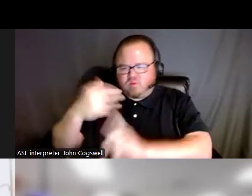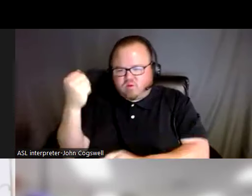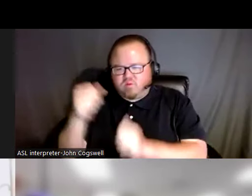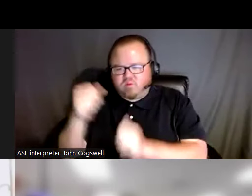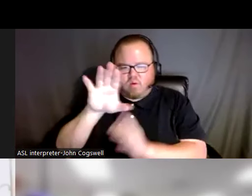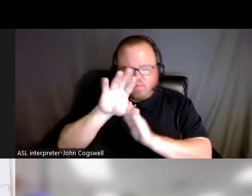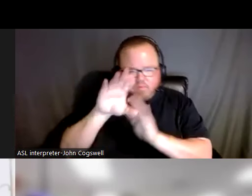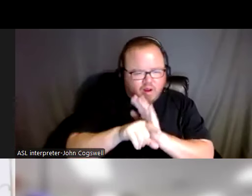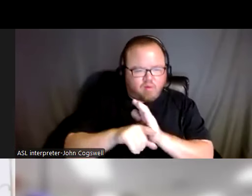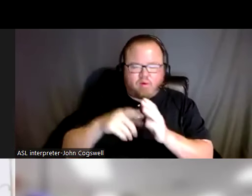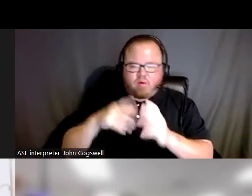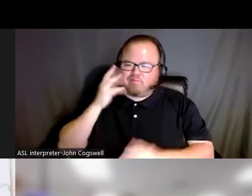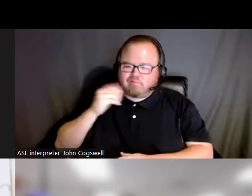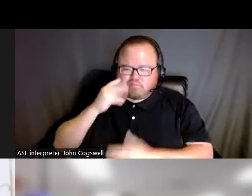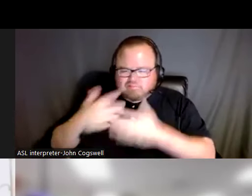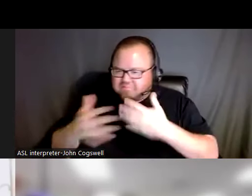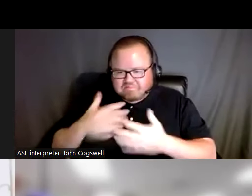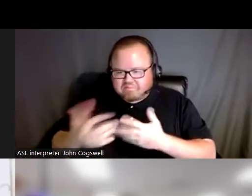experience.